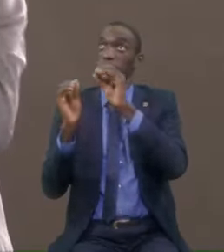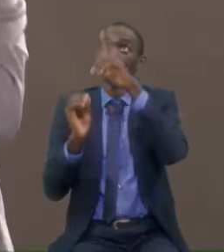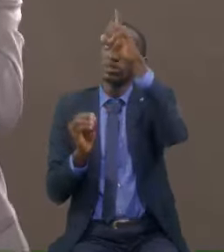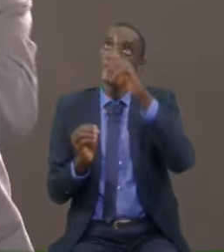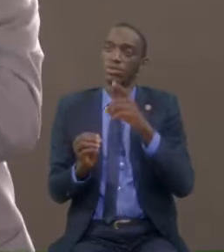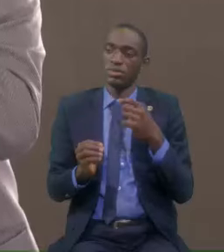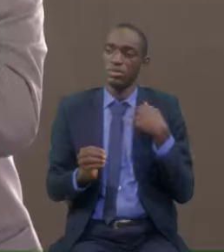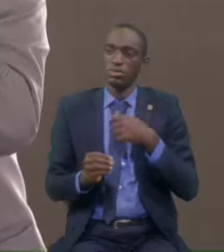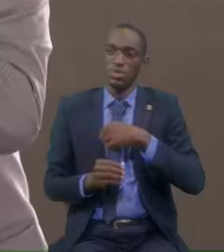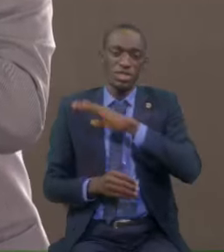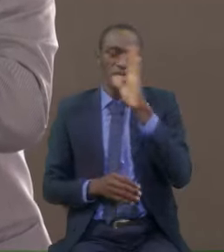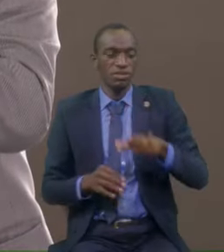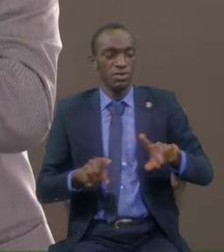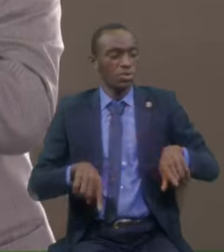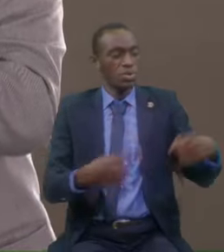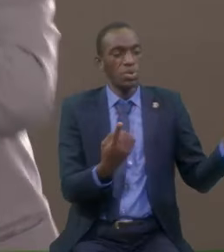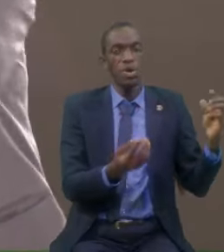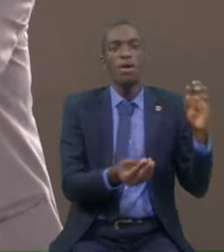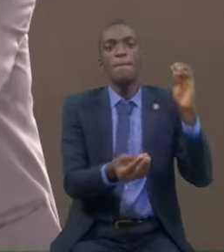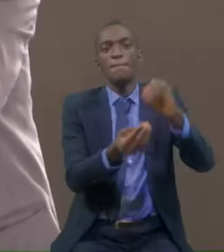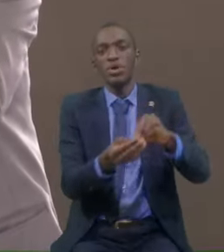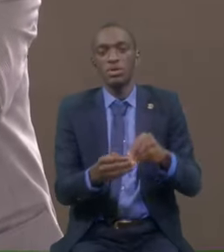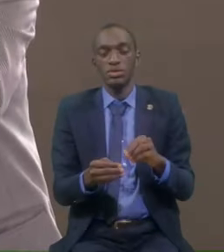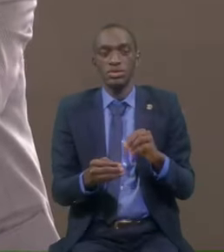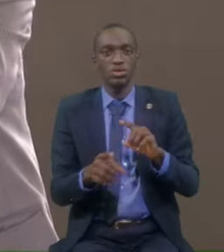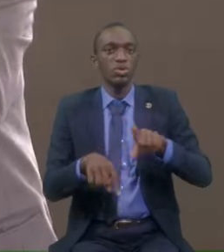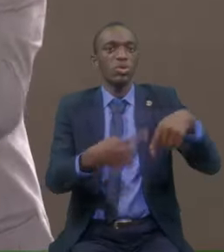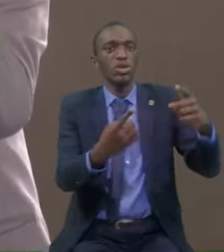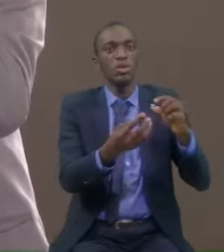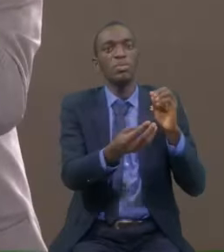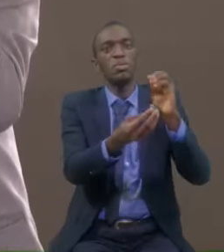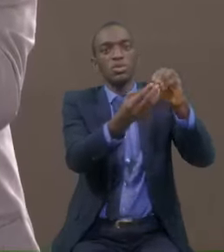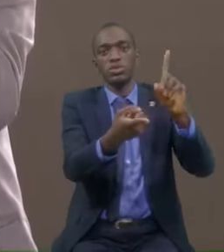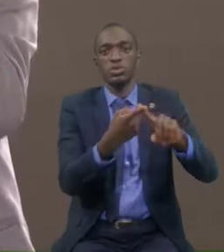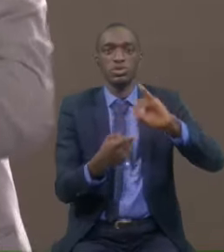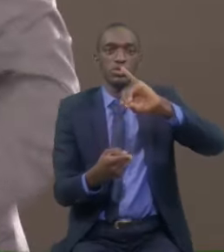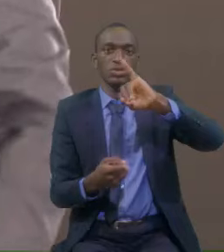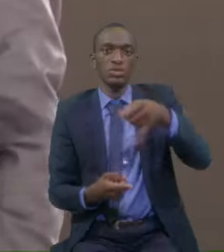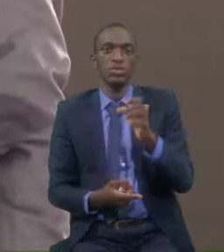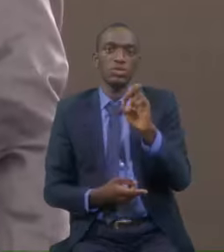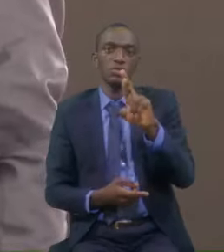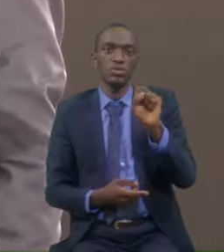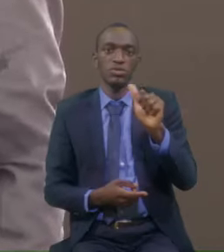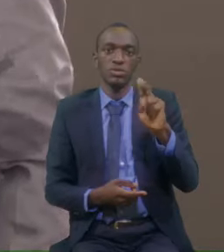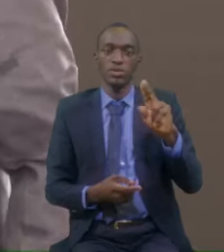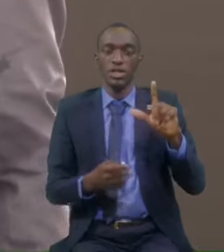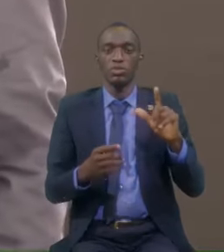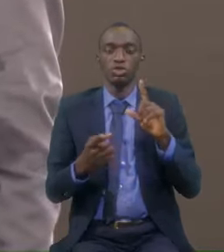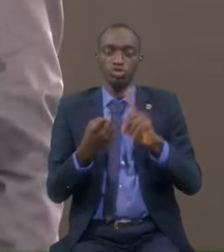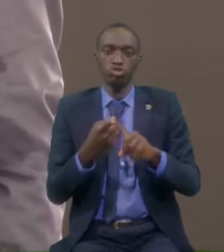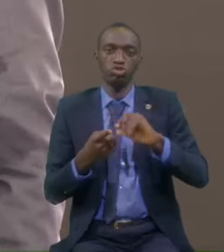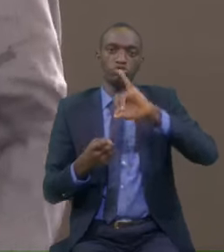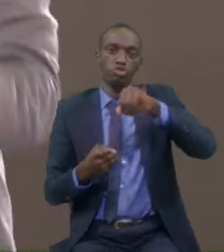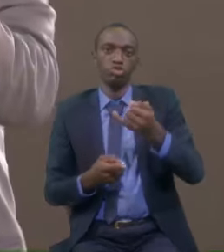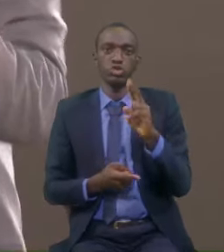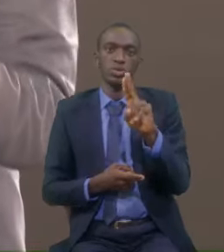further from Jerusalem to Judea to Samaria to the uttermost part of